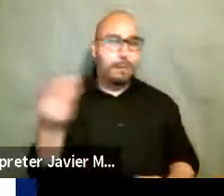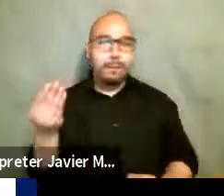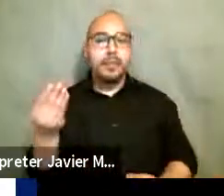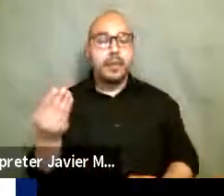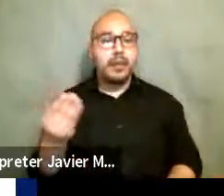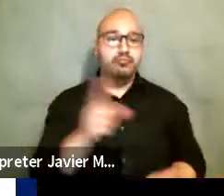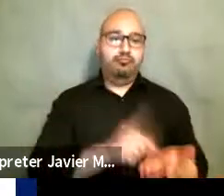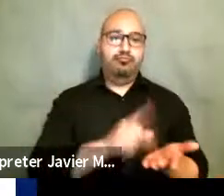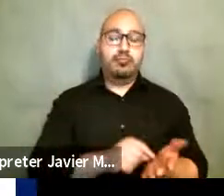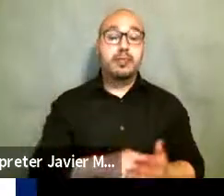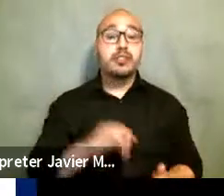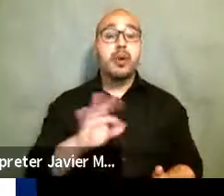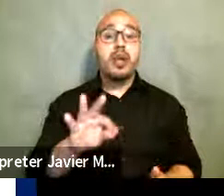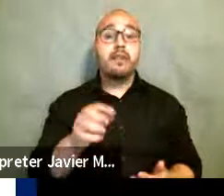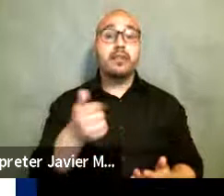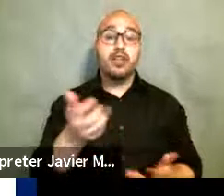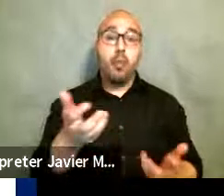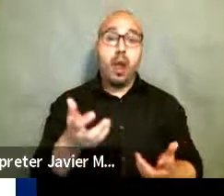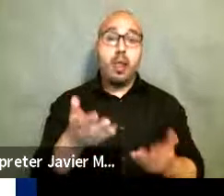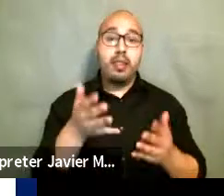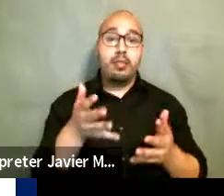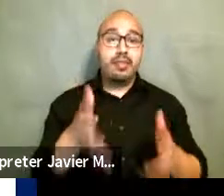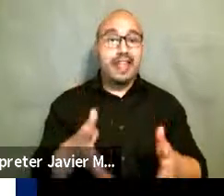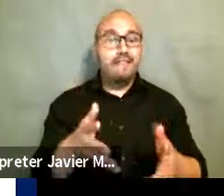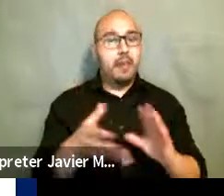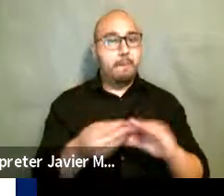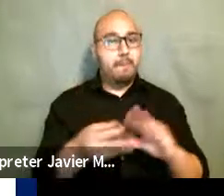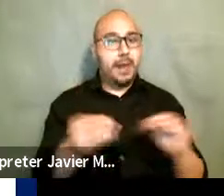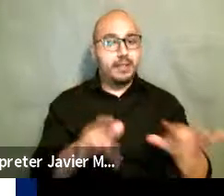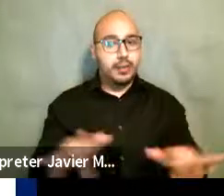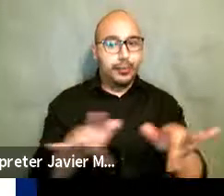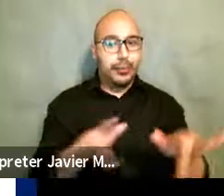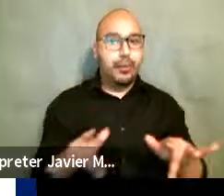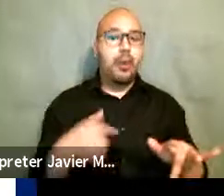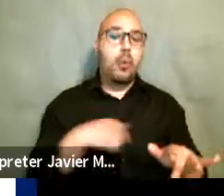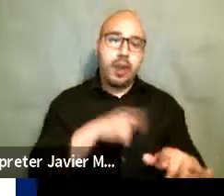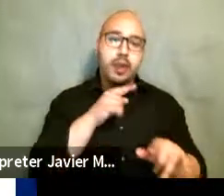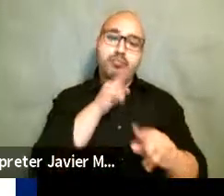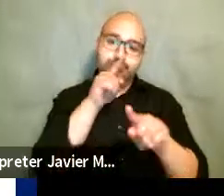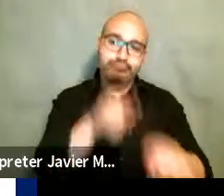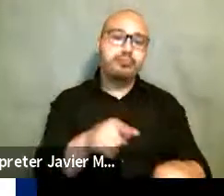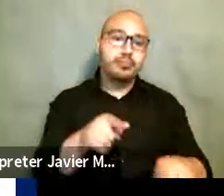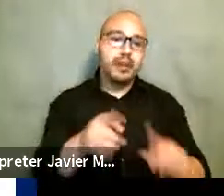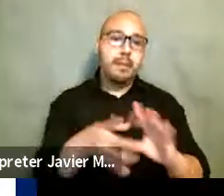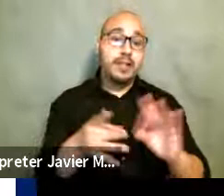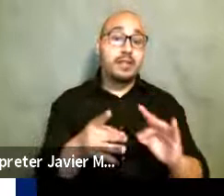would leave a message, we are picking up our messages. If you would leave a message at